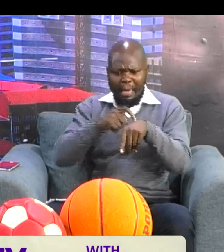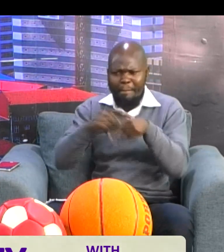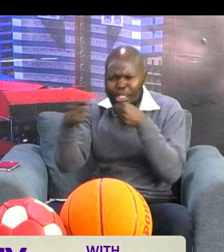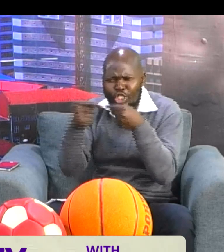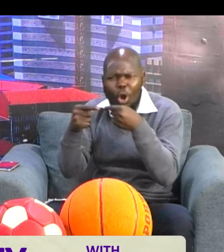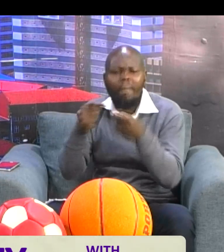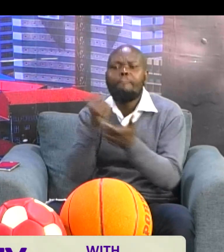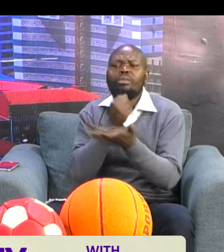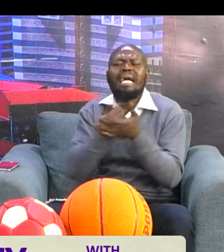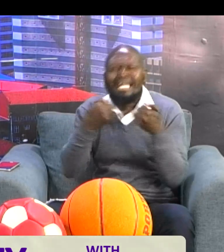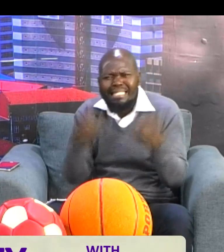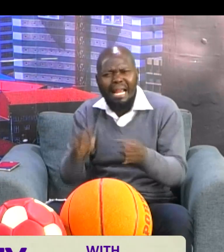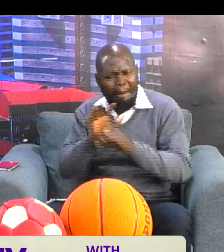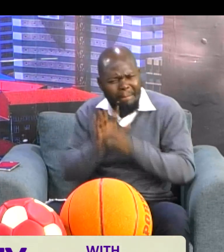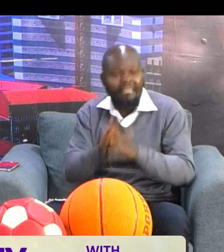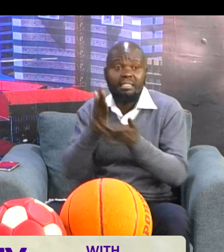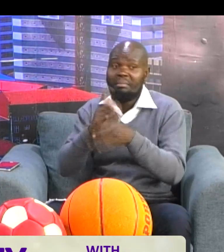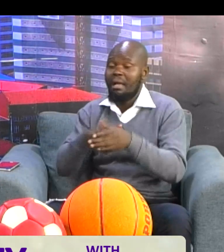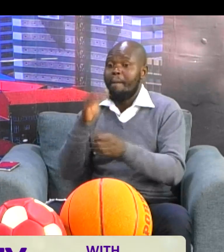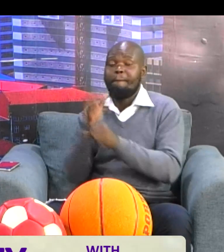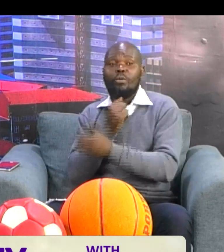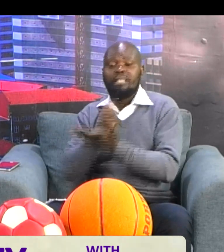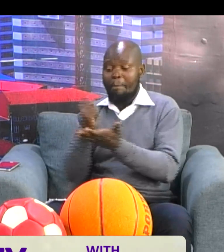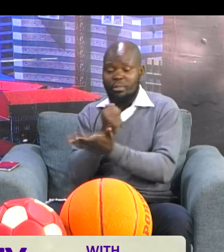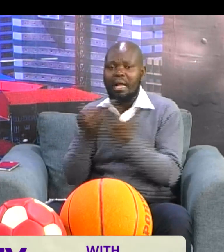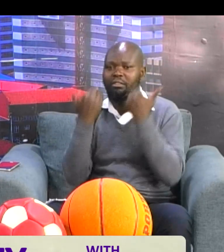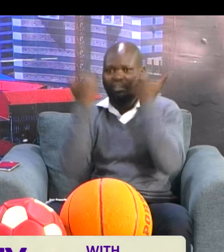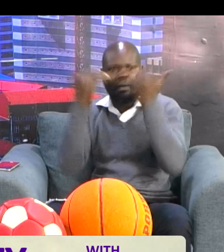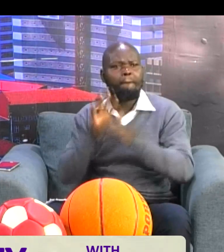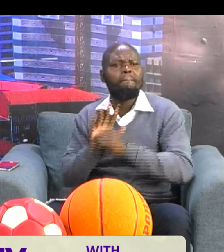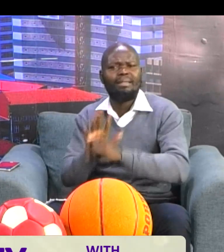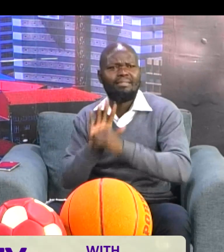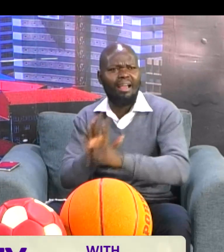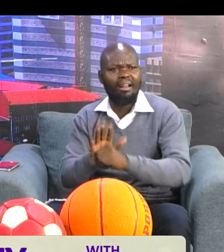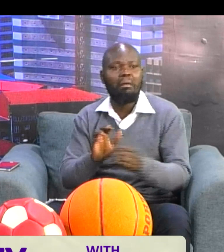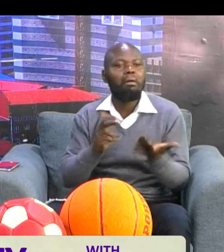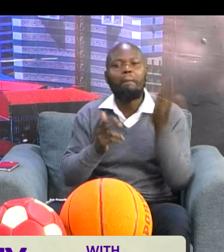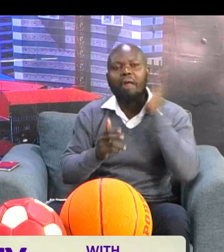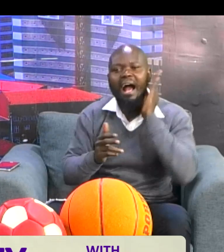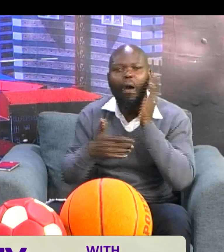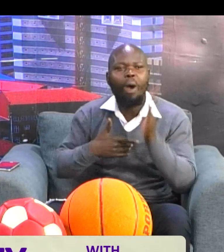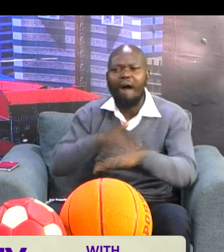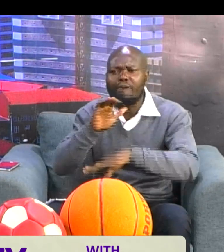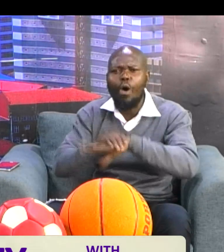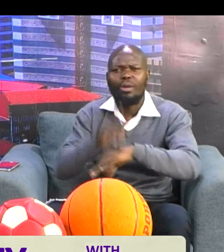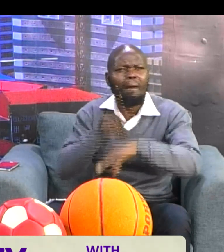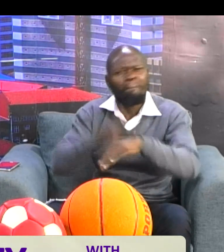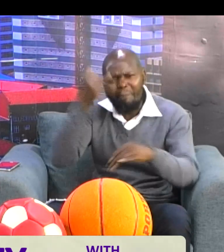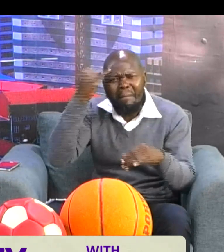defenders to penetrate through them? Right. Because you saw Poster really, press them, giving